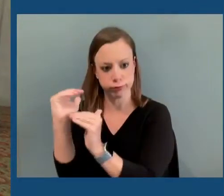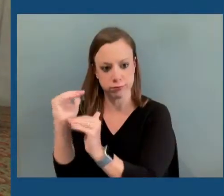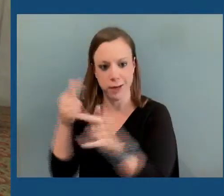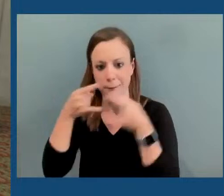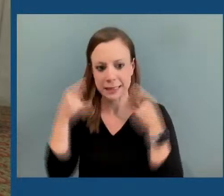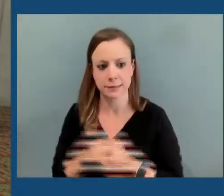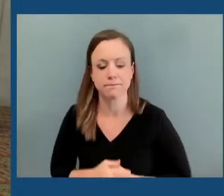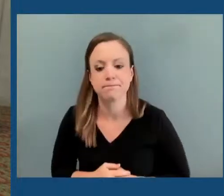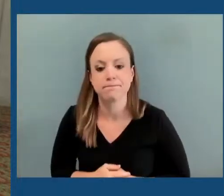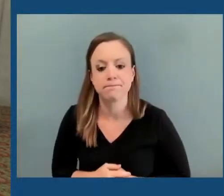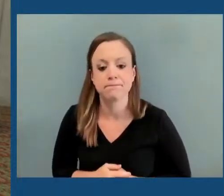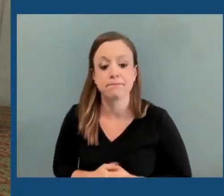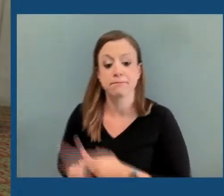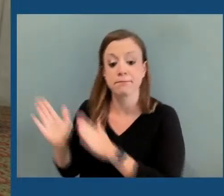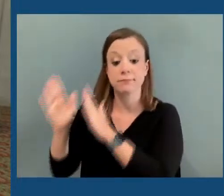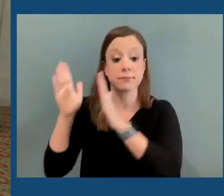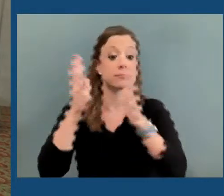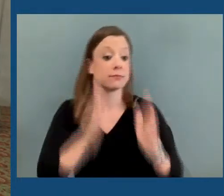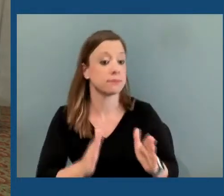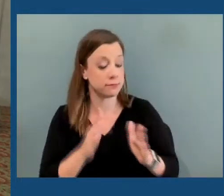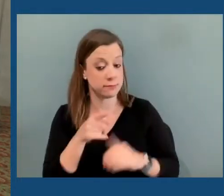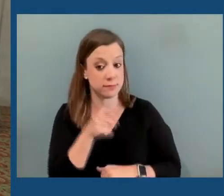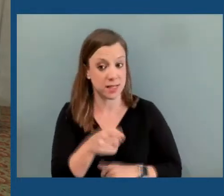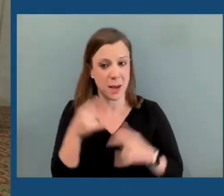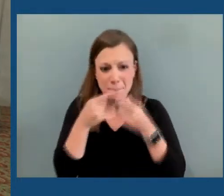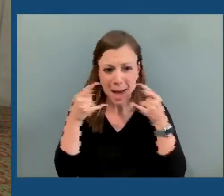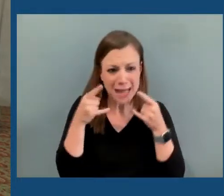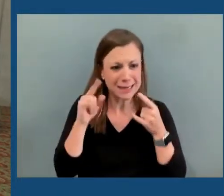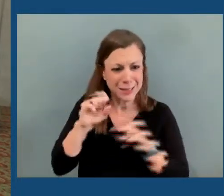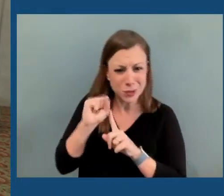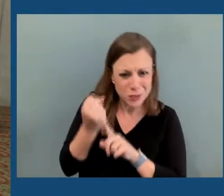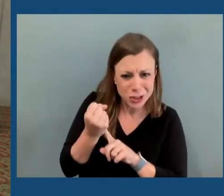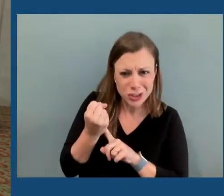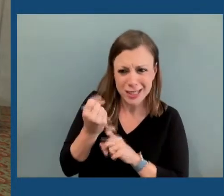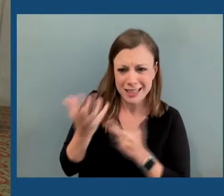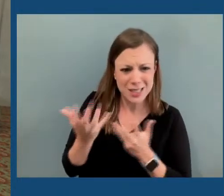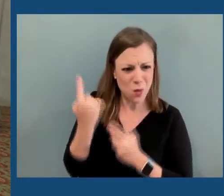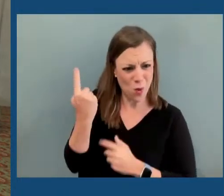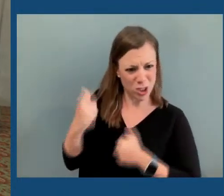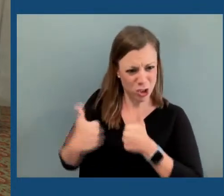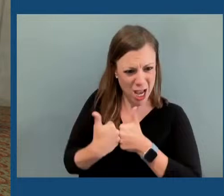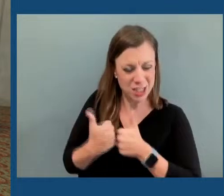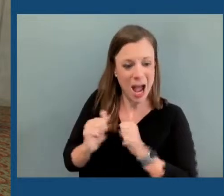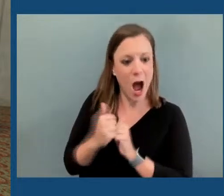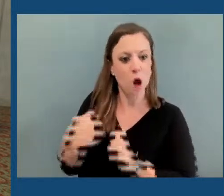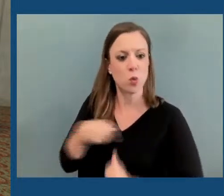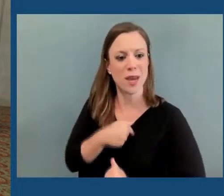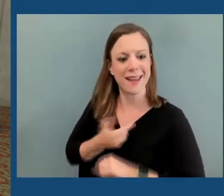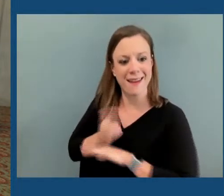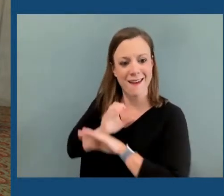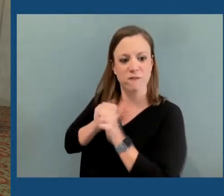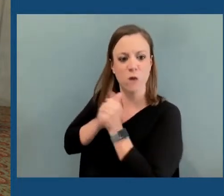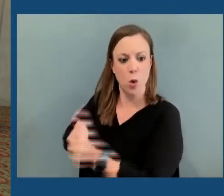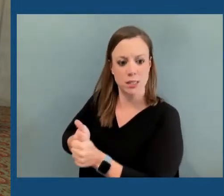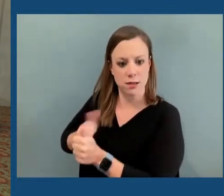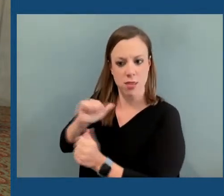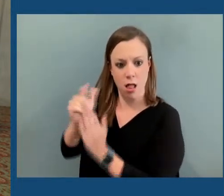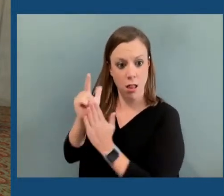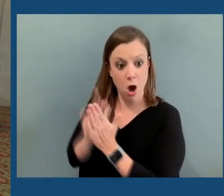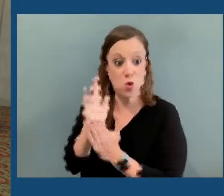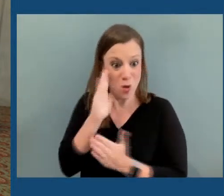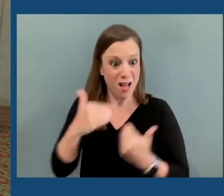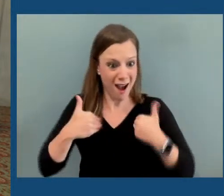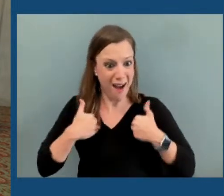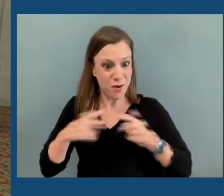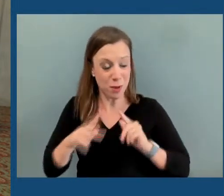on the mask situation, is one of the challenges here how you enforce something like this, considering that you will certainly have people on the subway